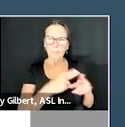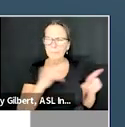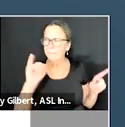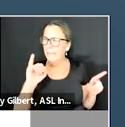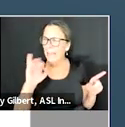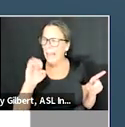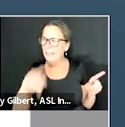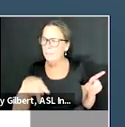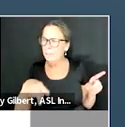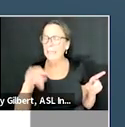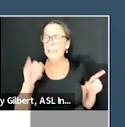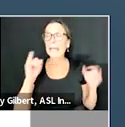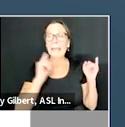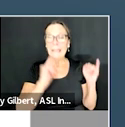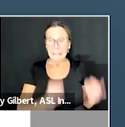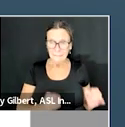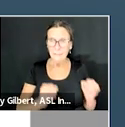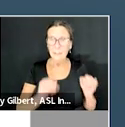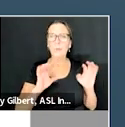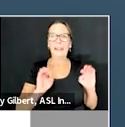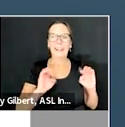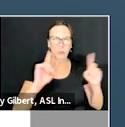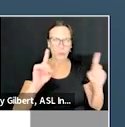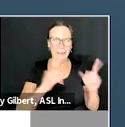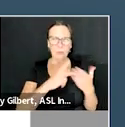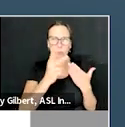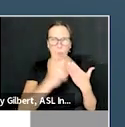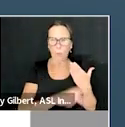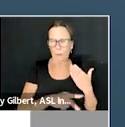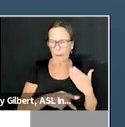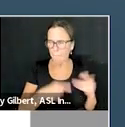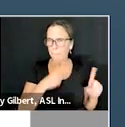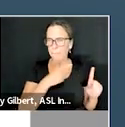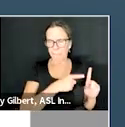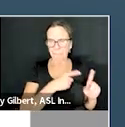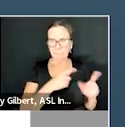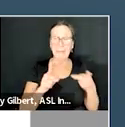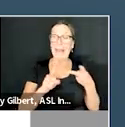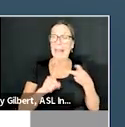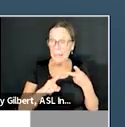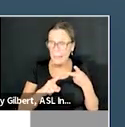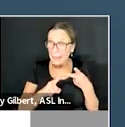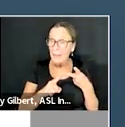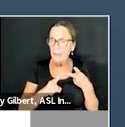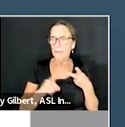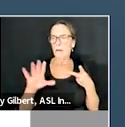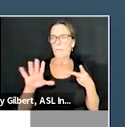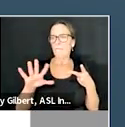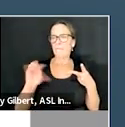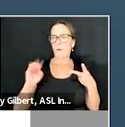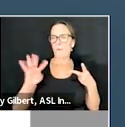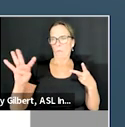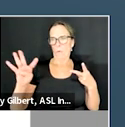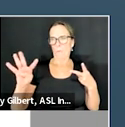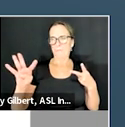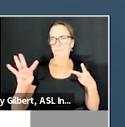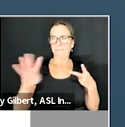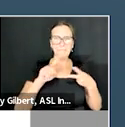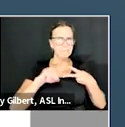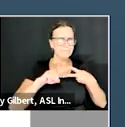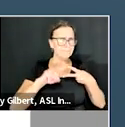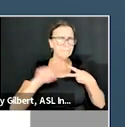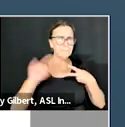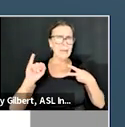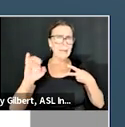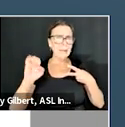education program, often referred to as an IEP, and there's also a 504. The IEP is